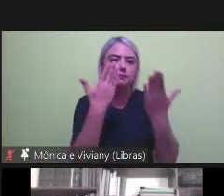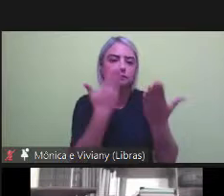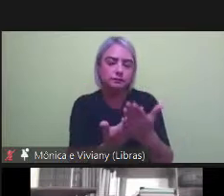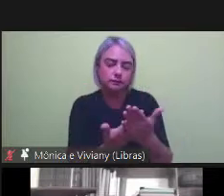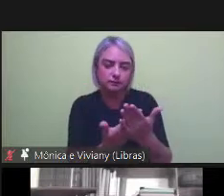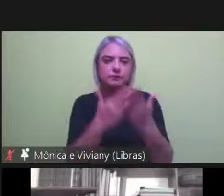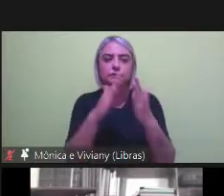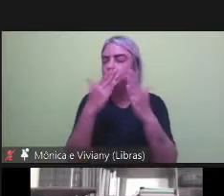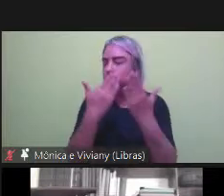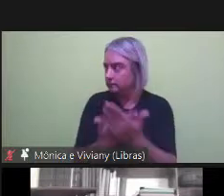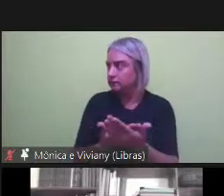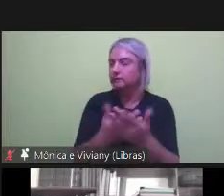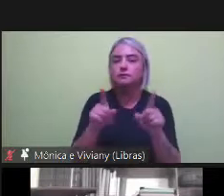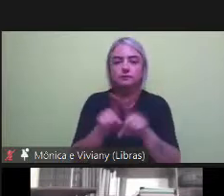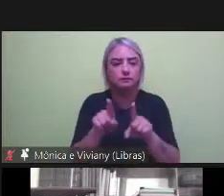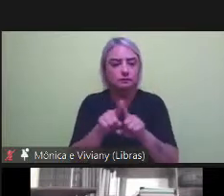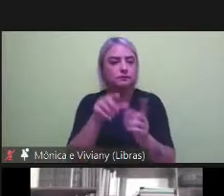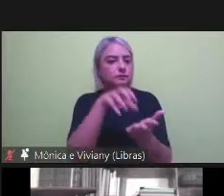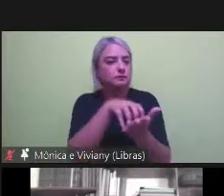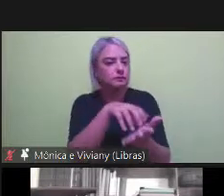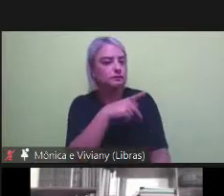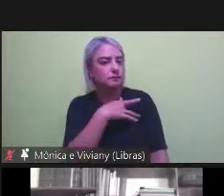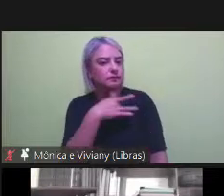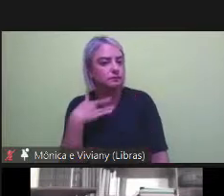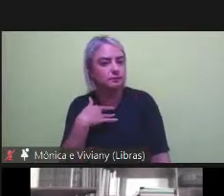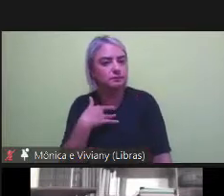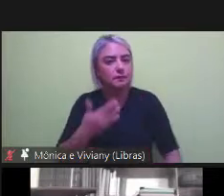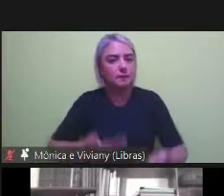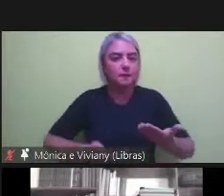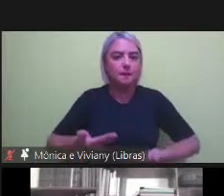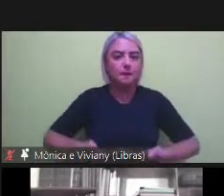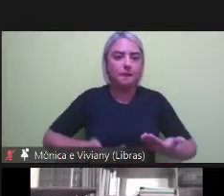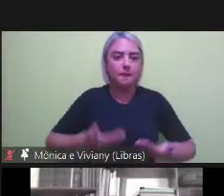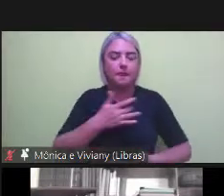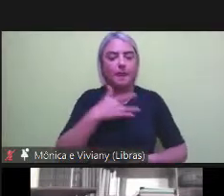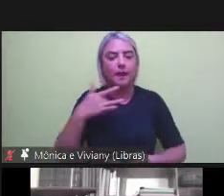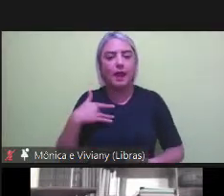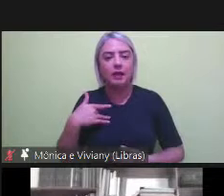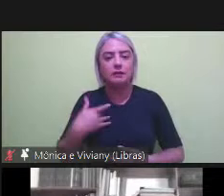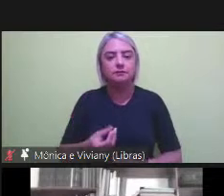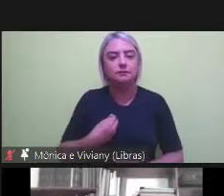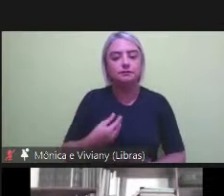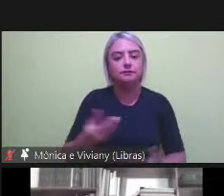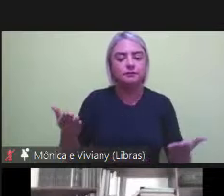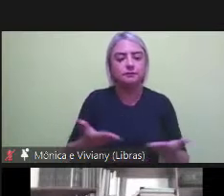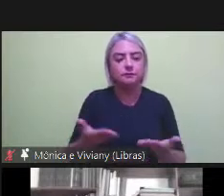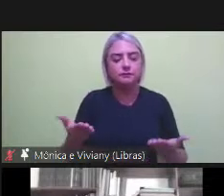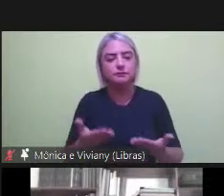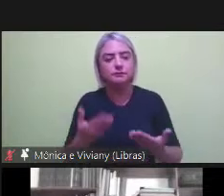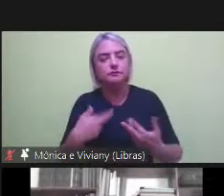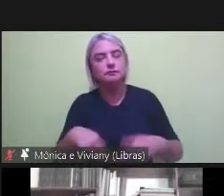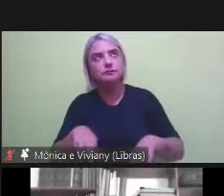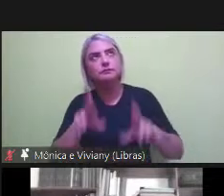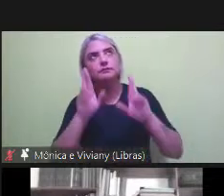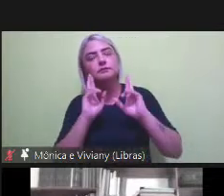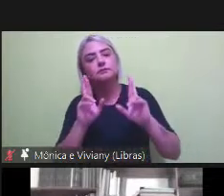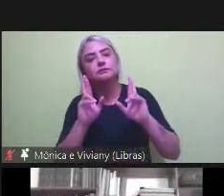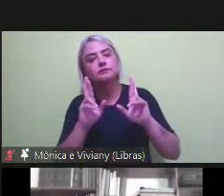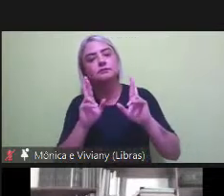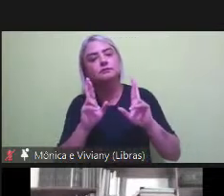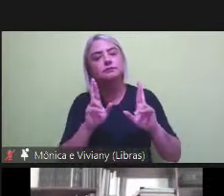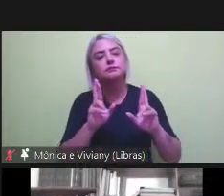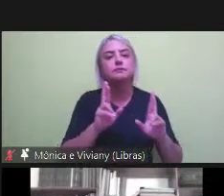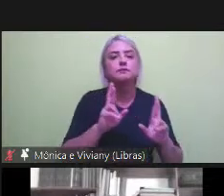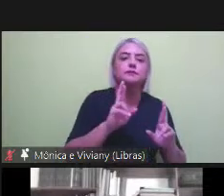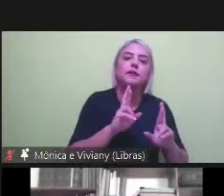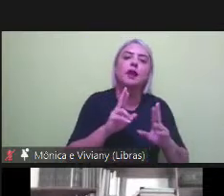and in healthcare centers as well. From now on, we expect that we